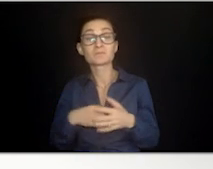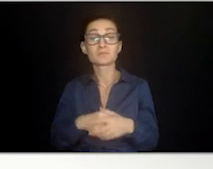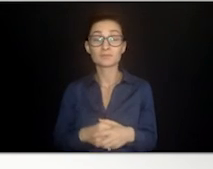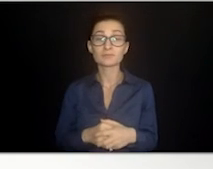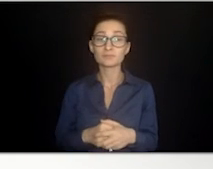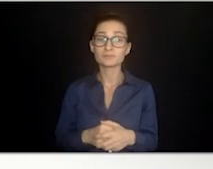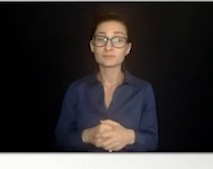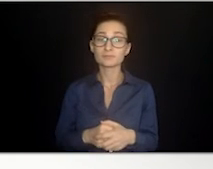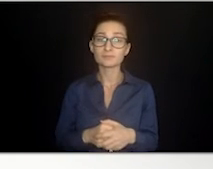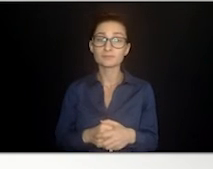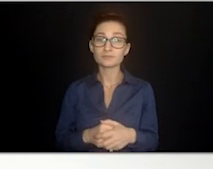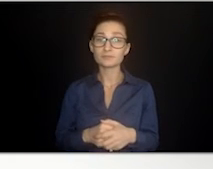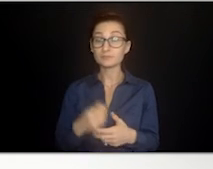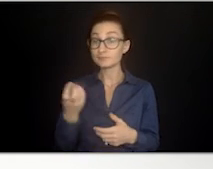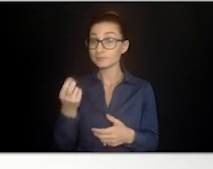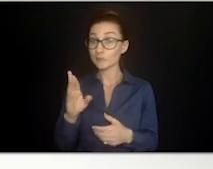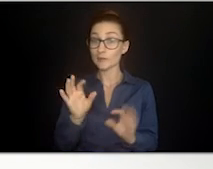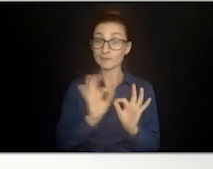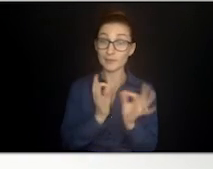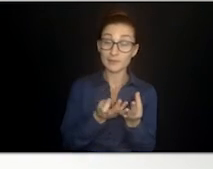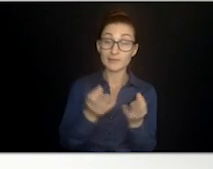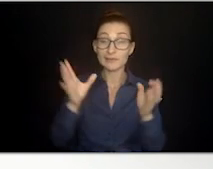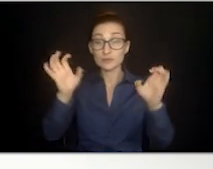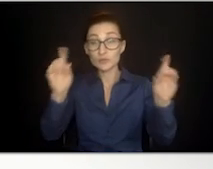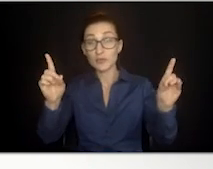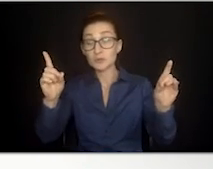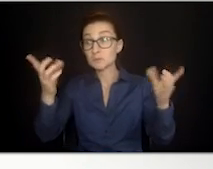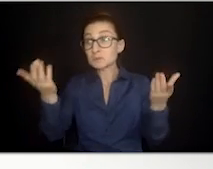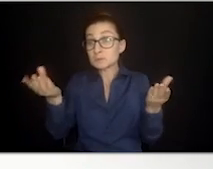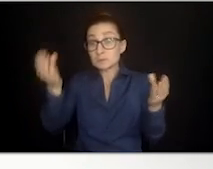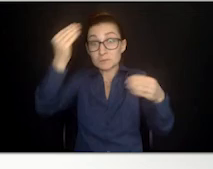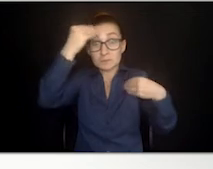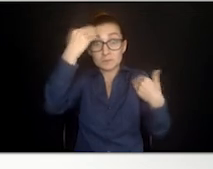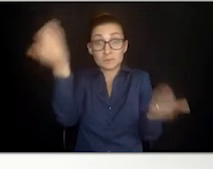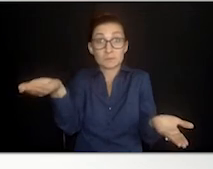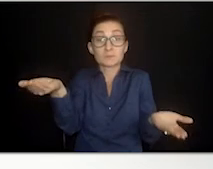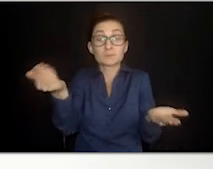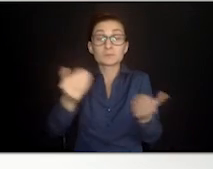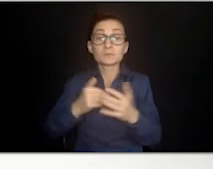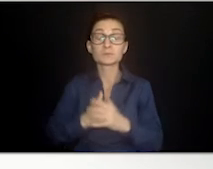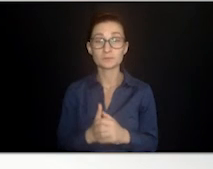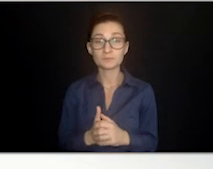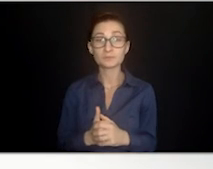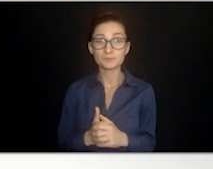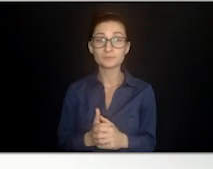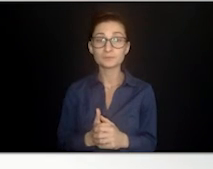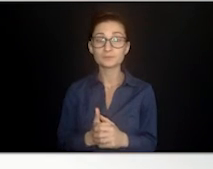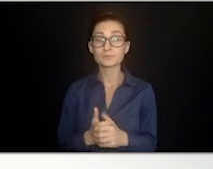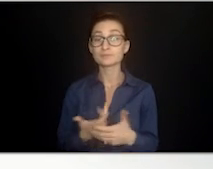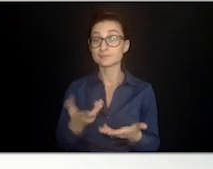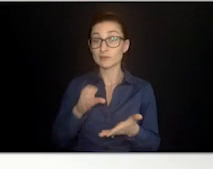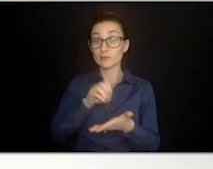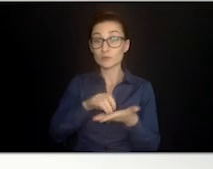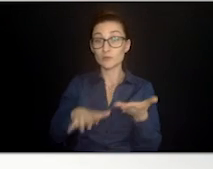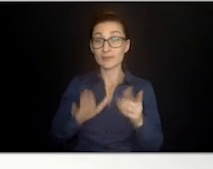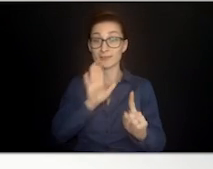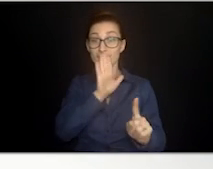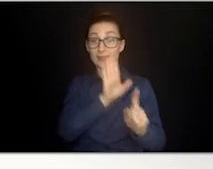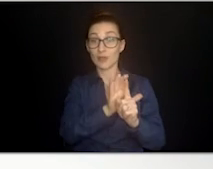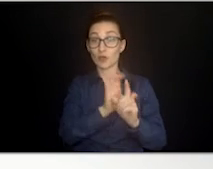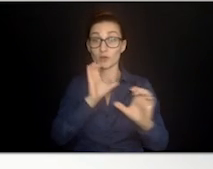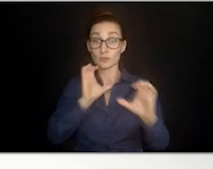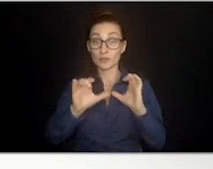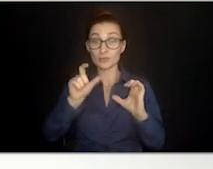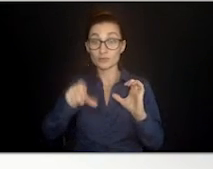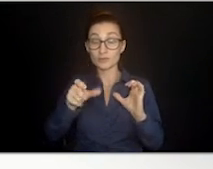to educators have familiarity with those specialized accommodations. A student's primary mode of communication